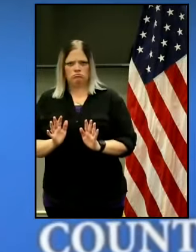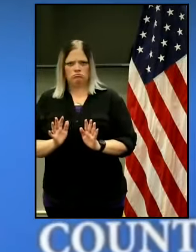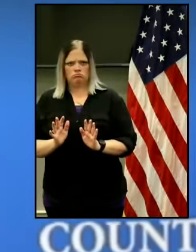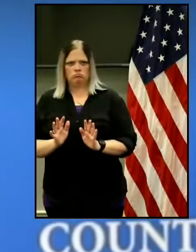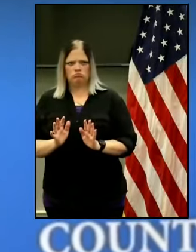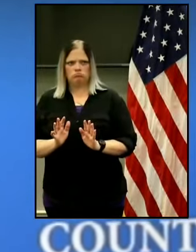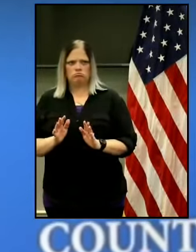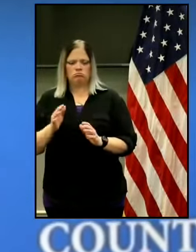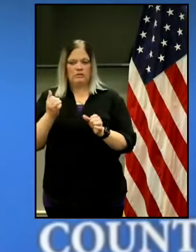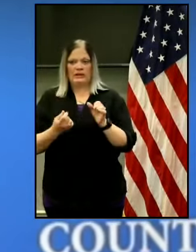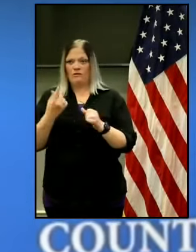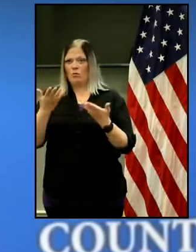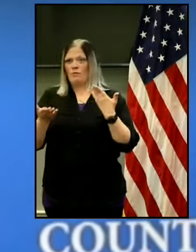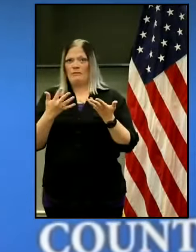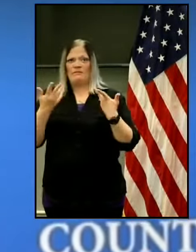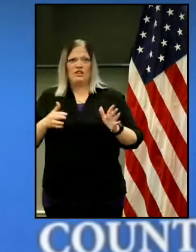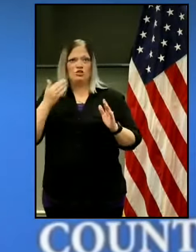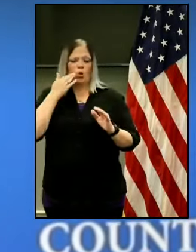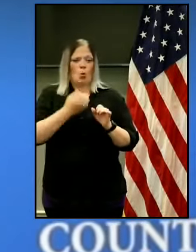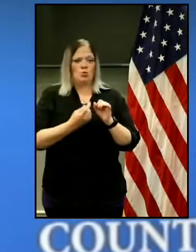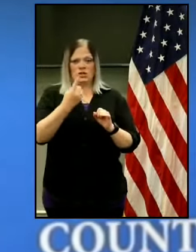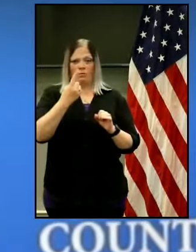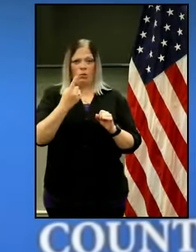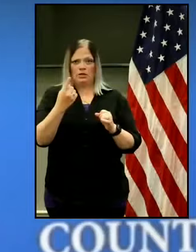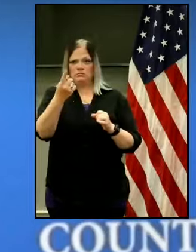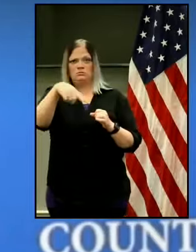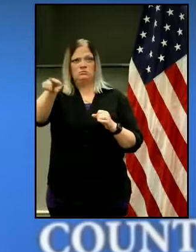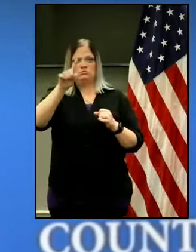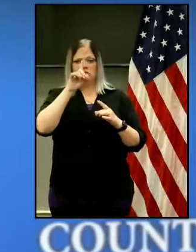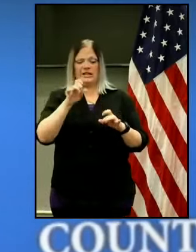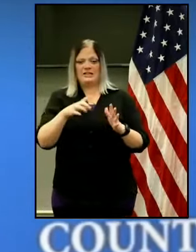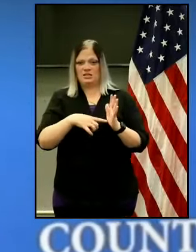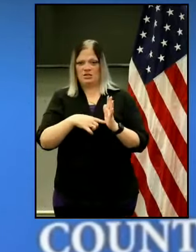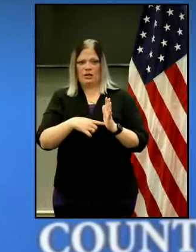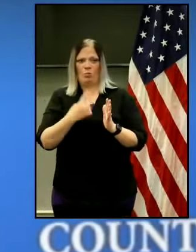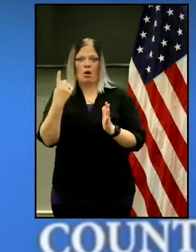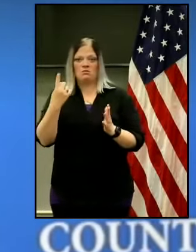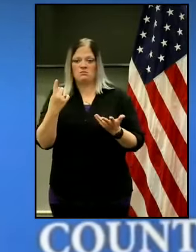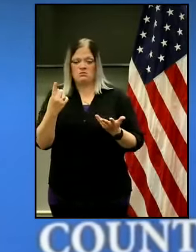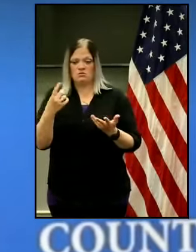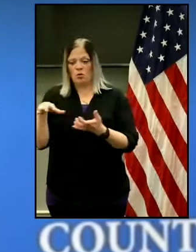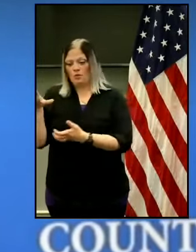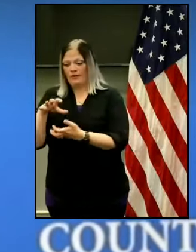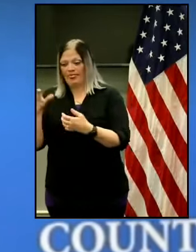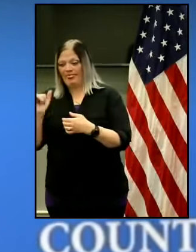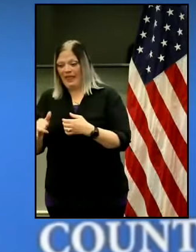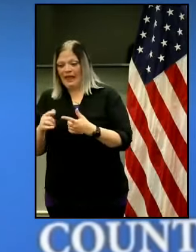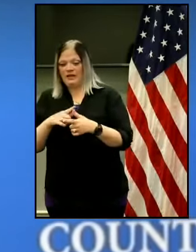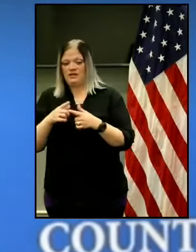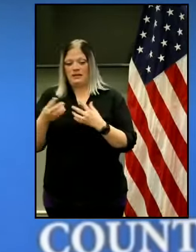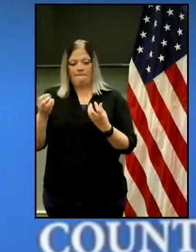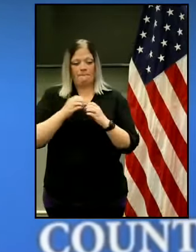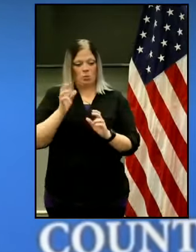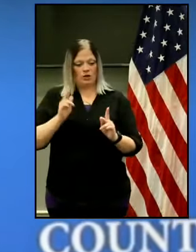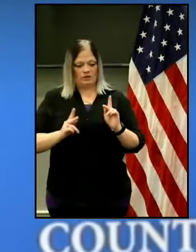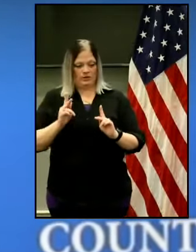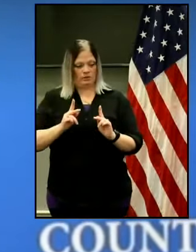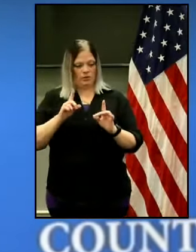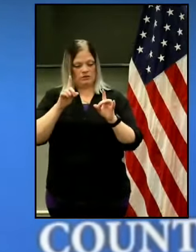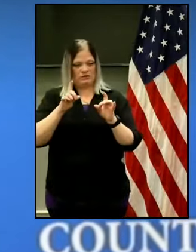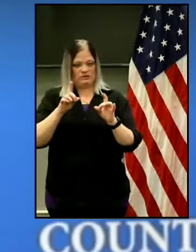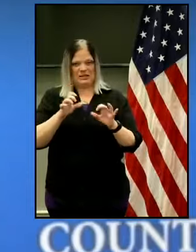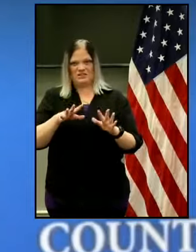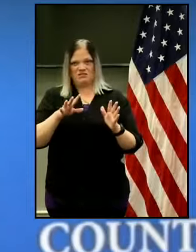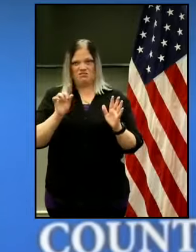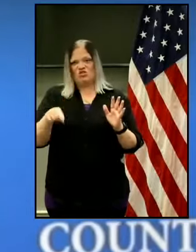everybody probably knows somebody who's been tested at least once, and so a combination of that, and then more people being tested